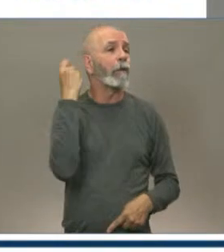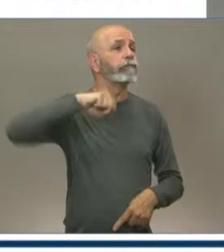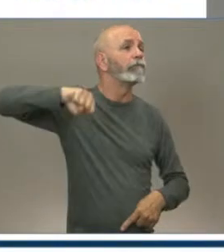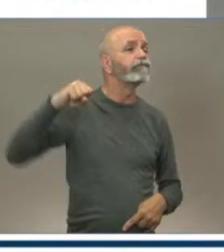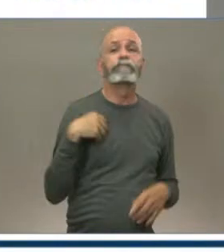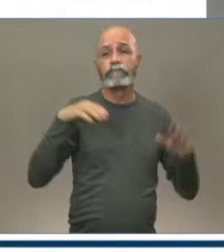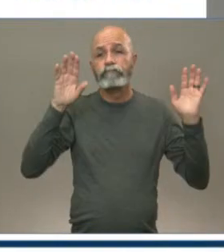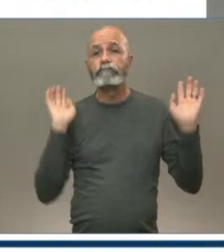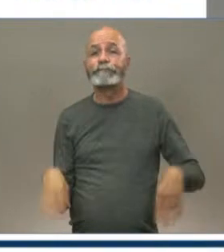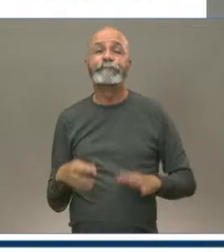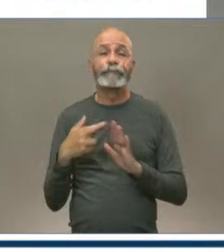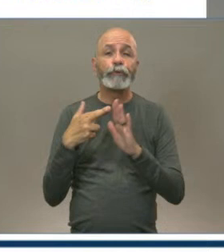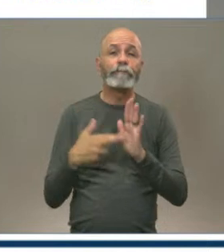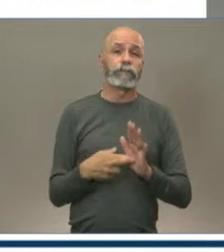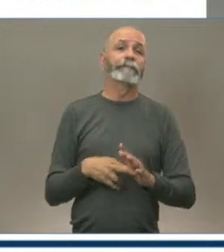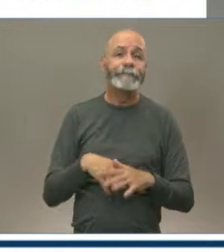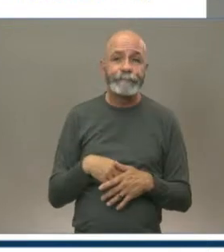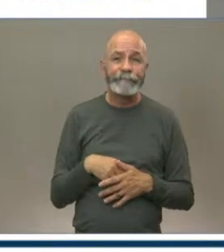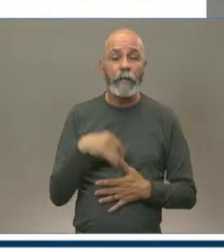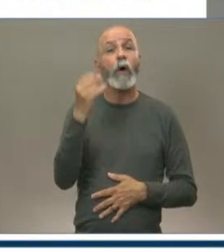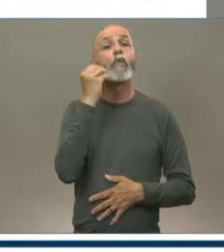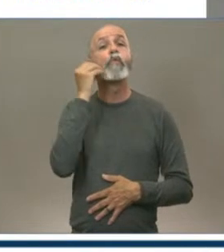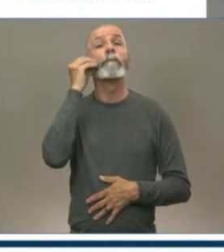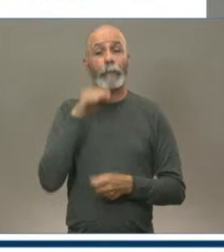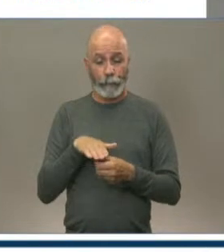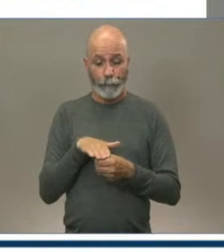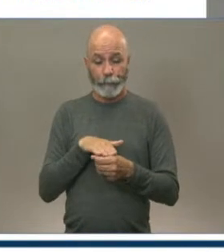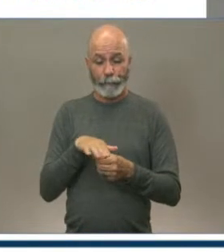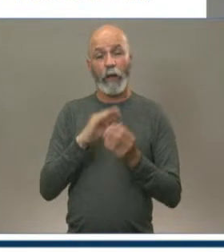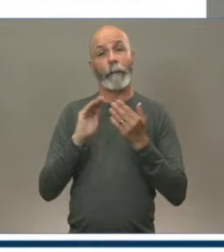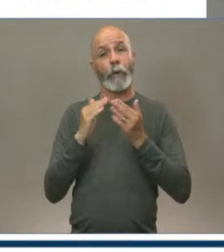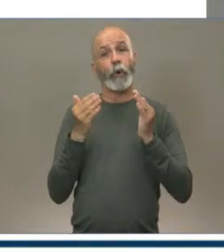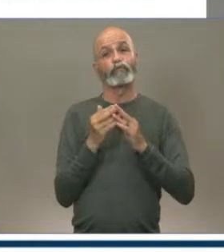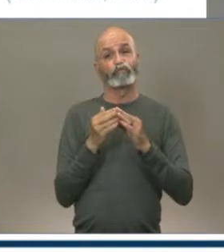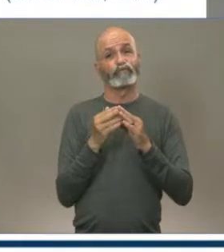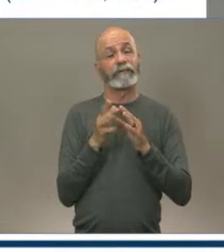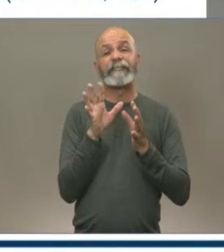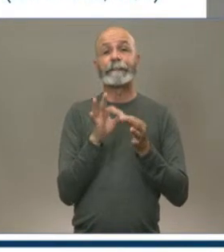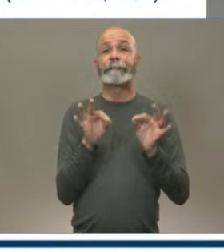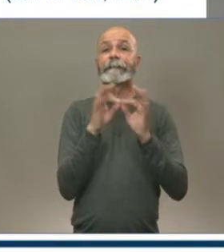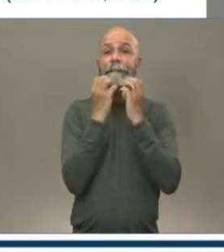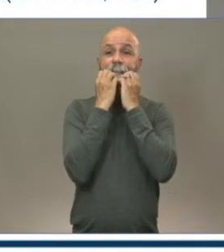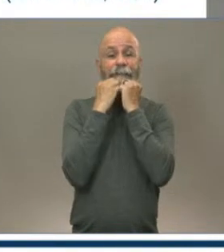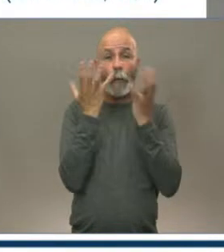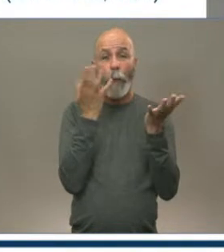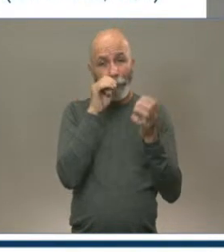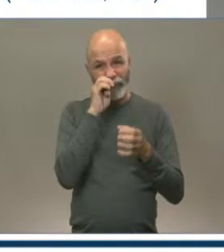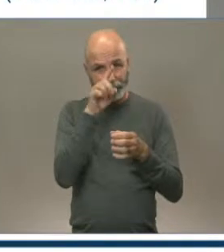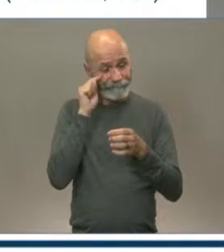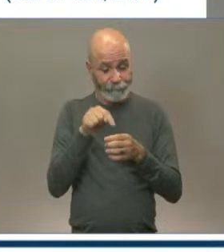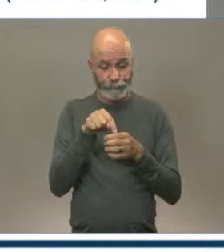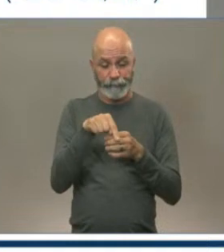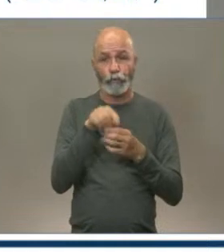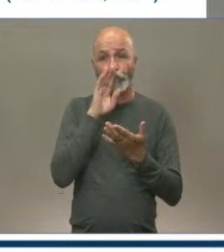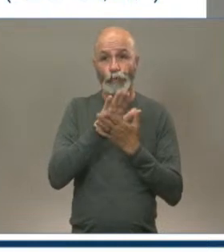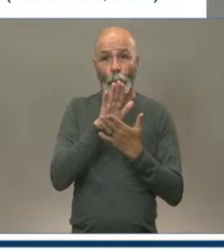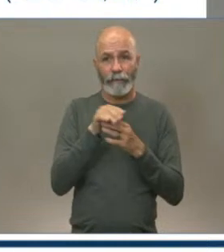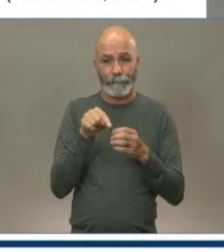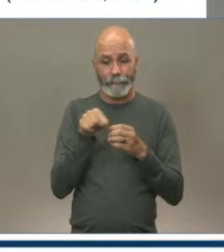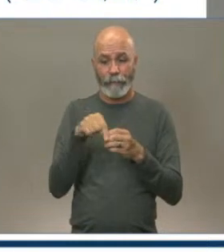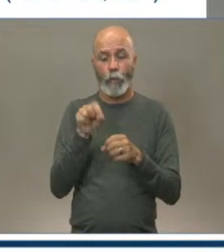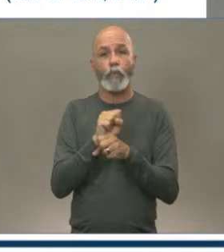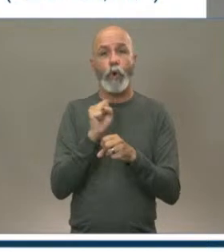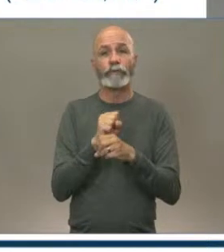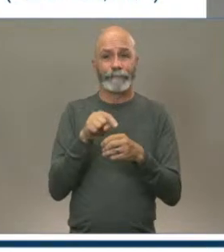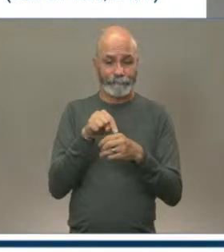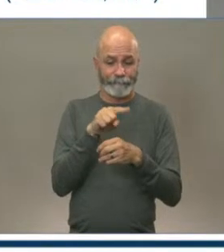your municipality, and necessary travel reasons such are school, work that cannot be done at